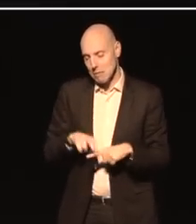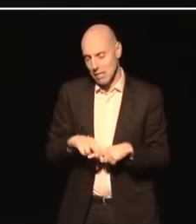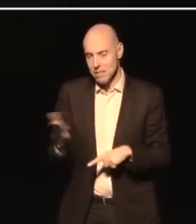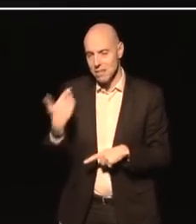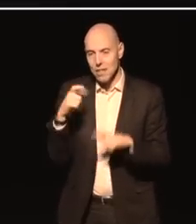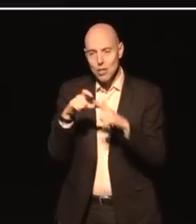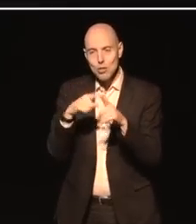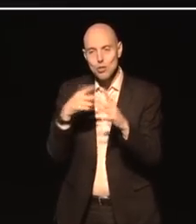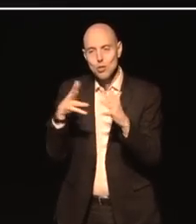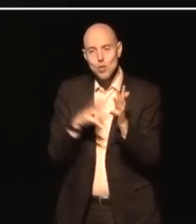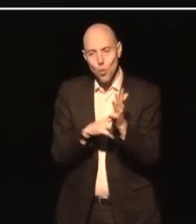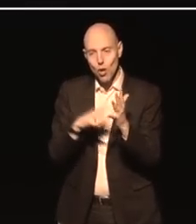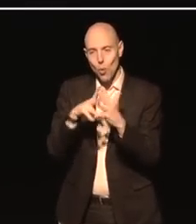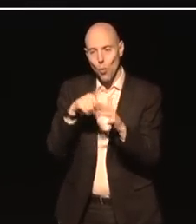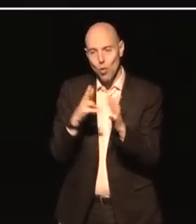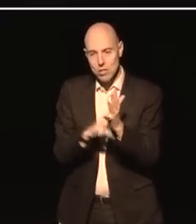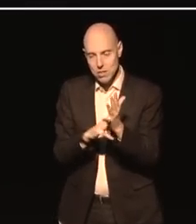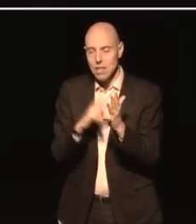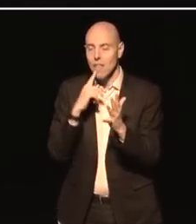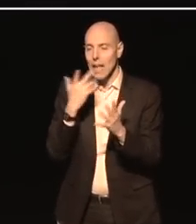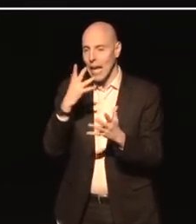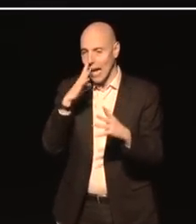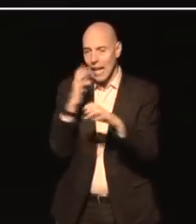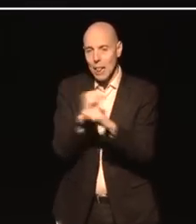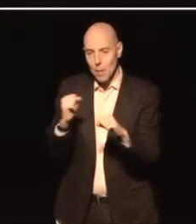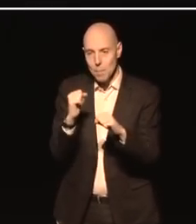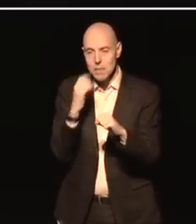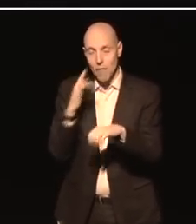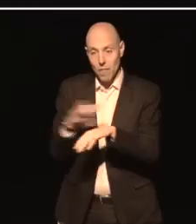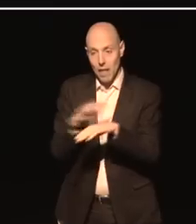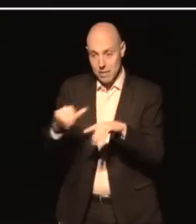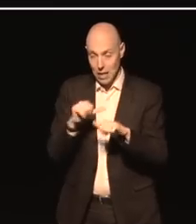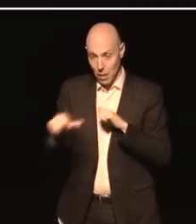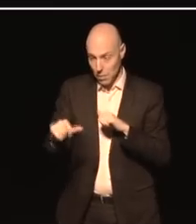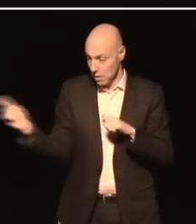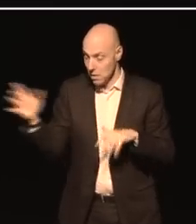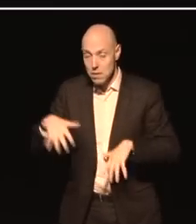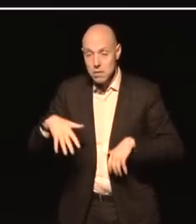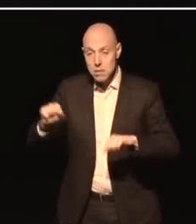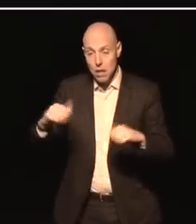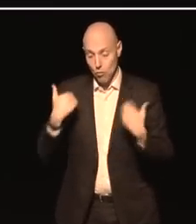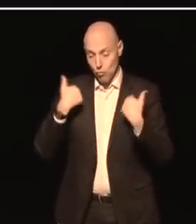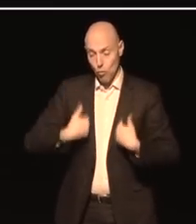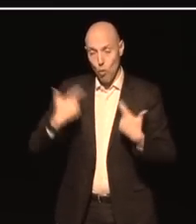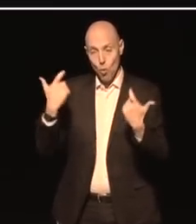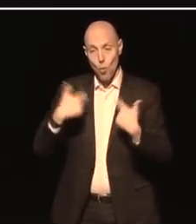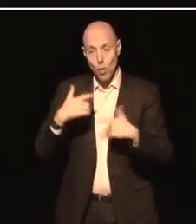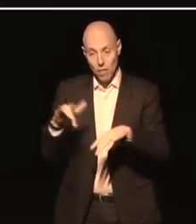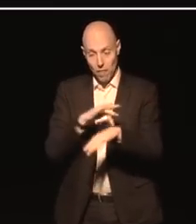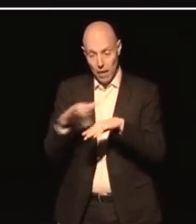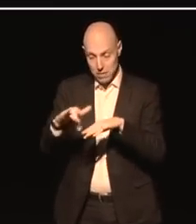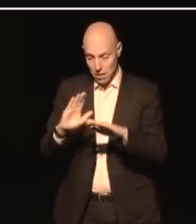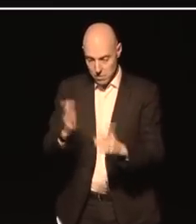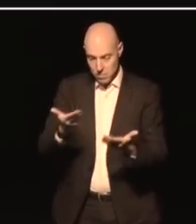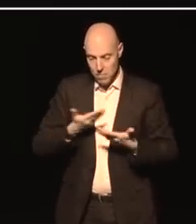Walton, who is the artistic director of the Eclipse Theatre Company. Dawn began her directing career at the Royal Court Theatre, going on to be awarded the